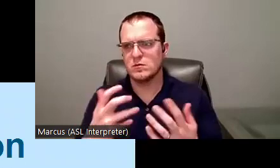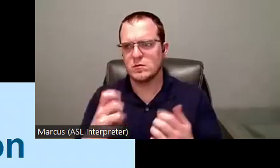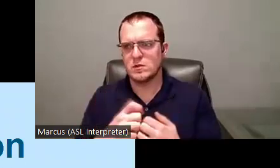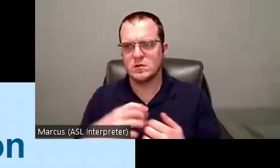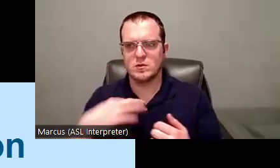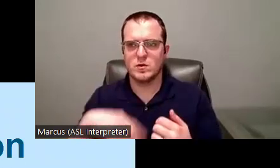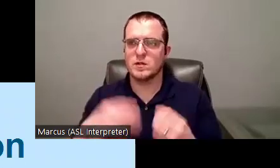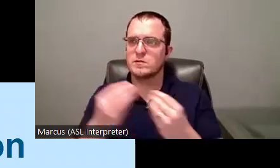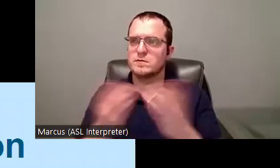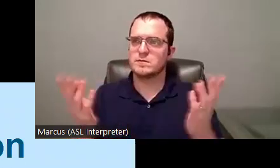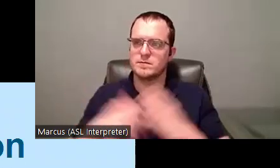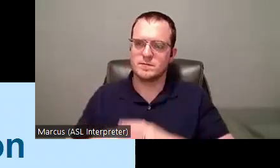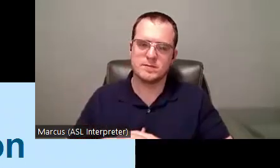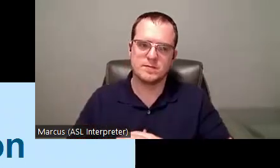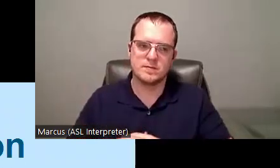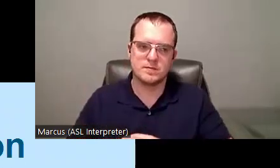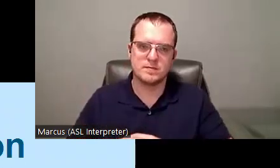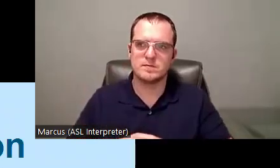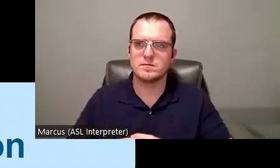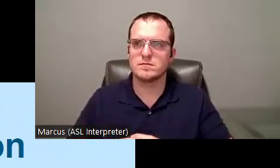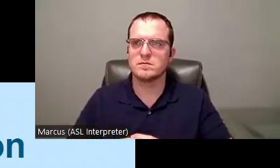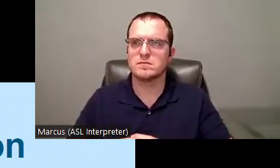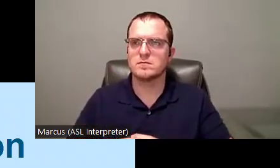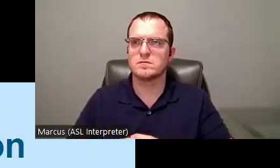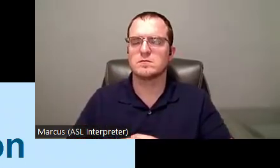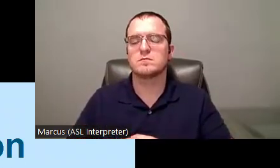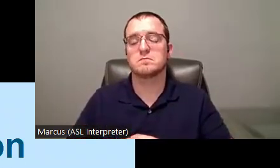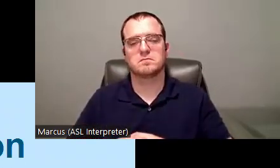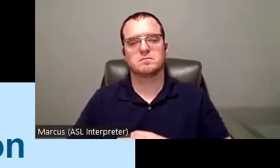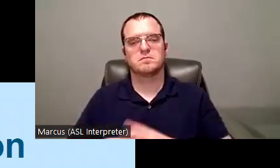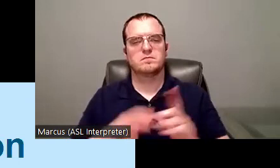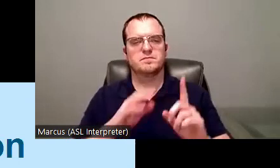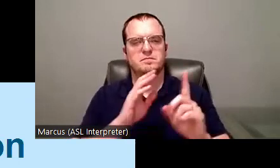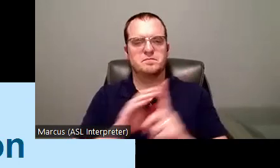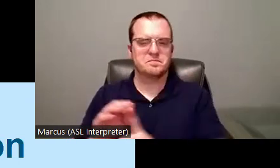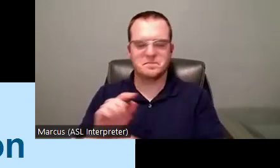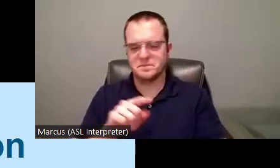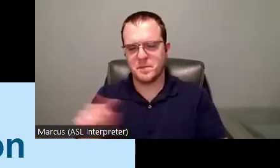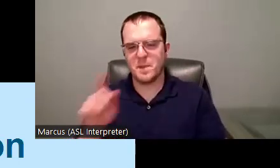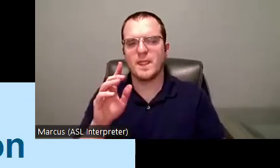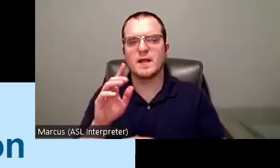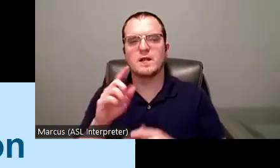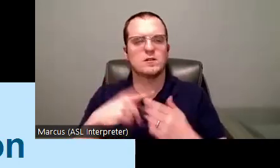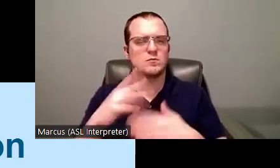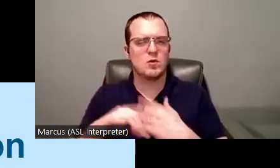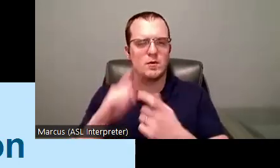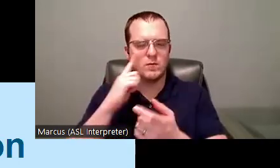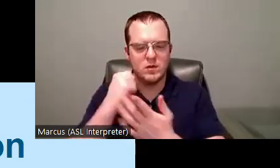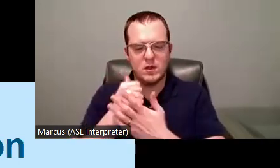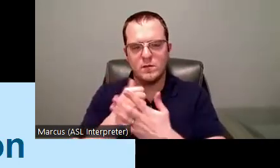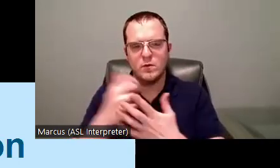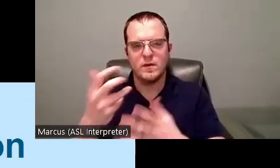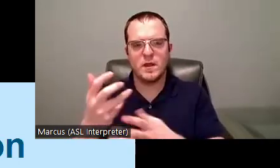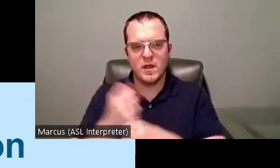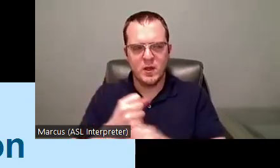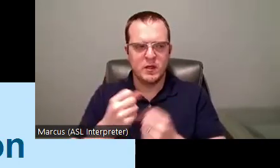there. As a refresher, this program is going to help with